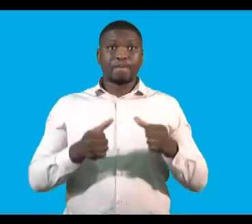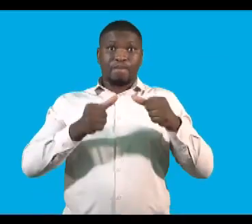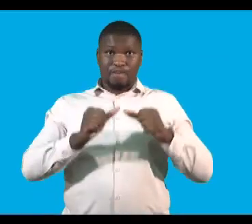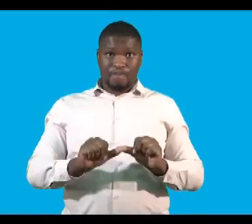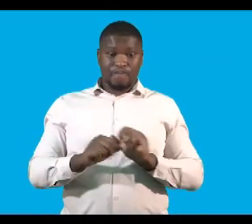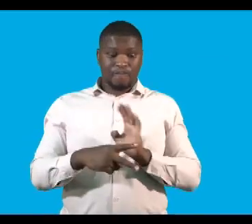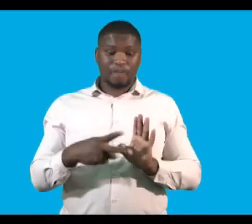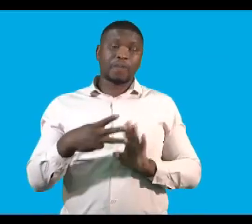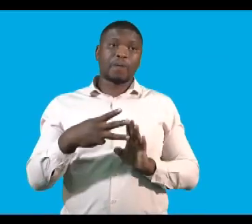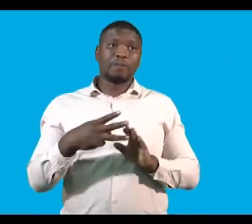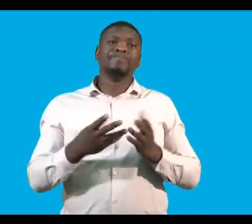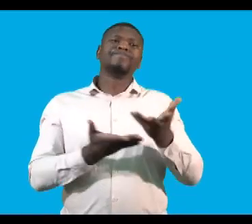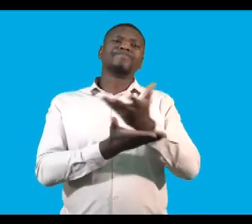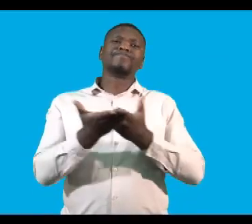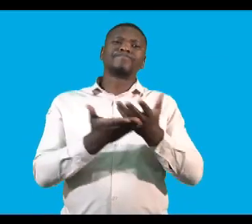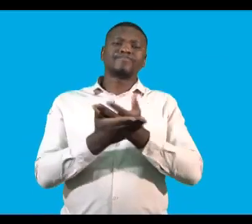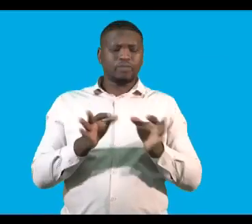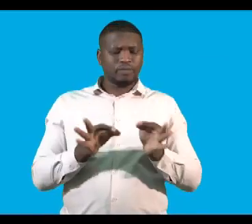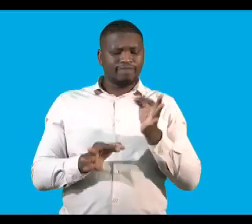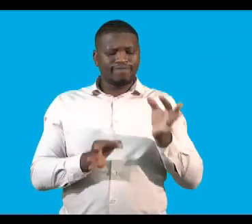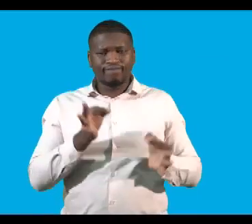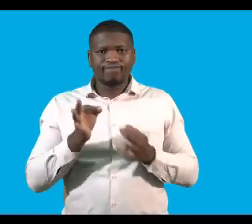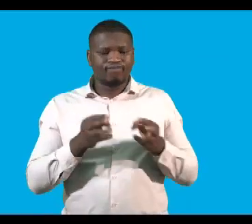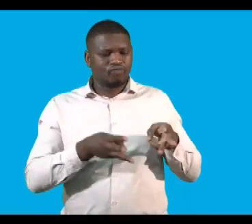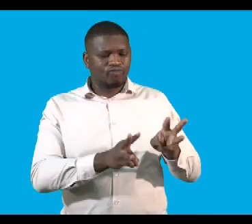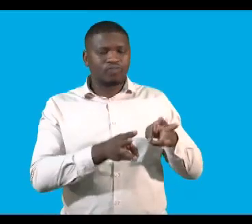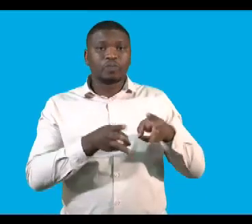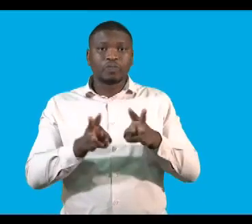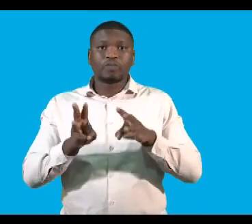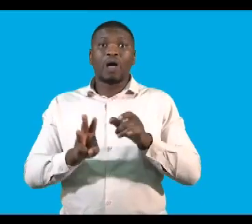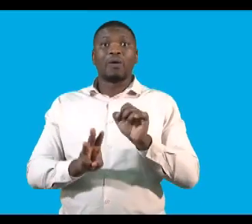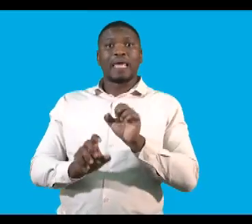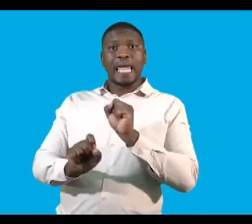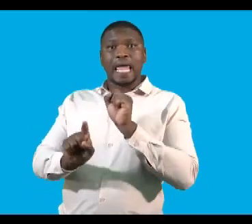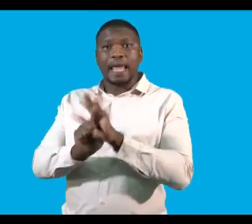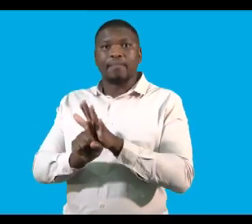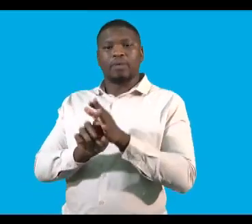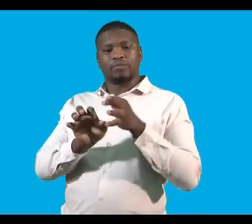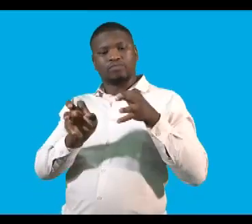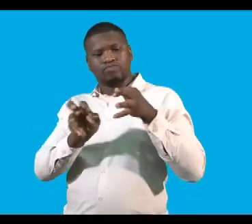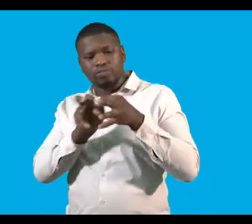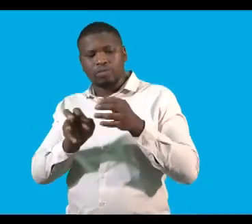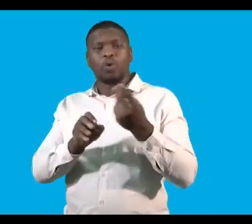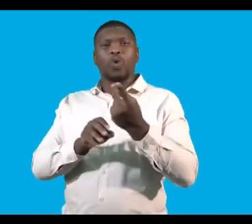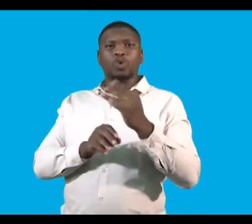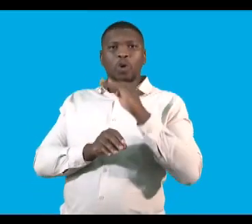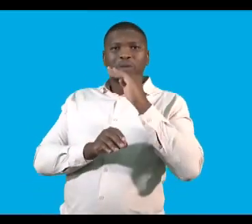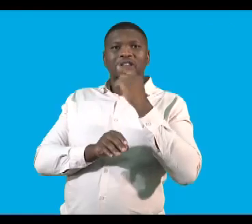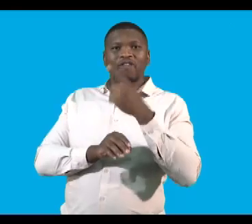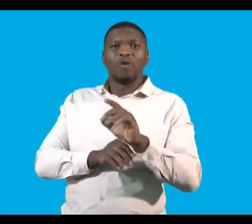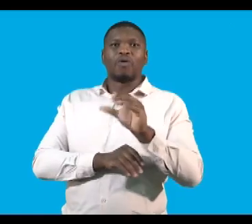The next aspect we're going to look at is analyzing how techniques impact the interpretation and the meaning